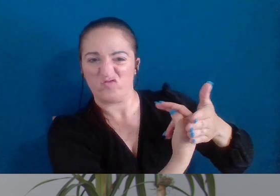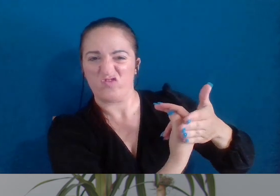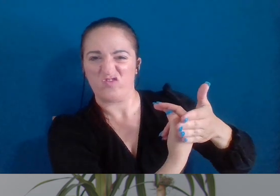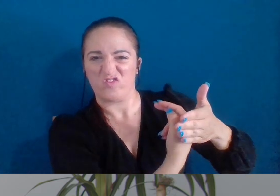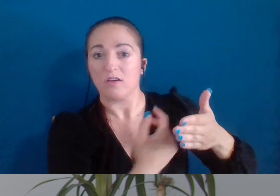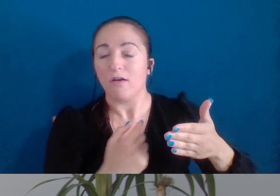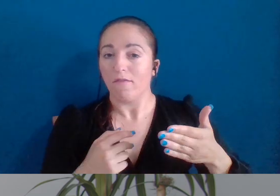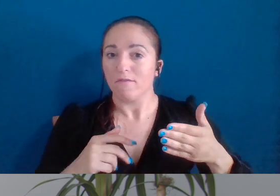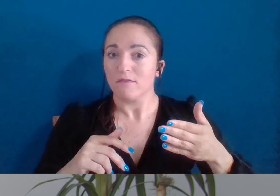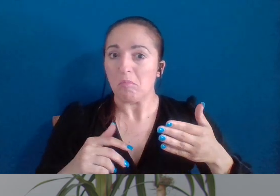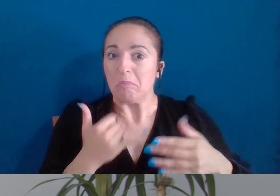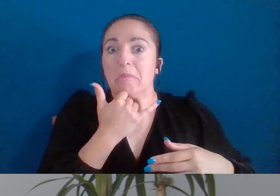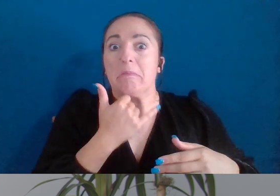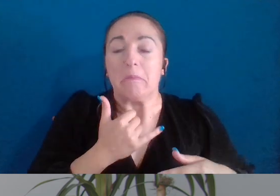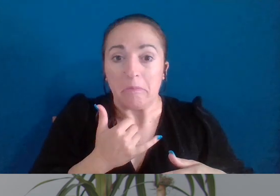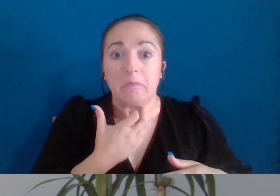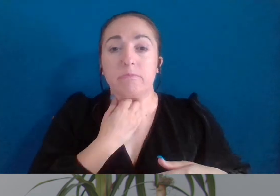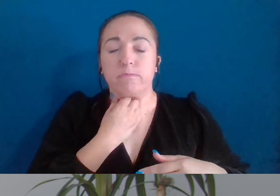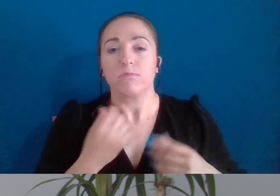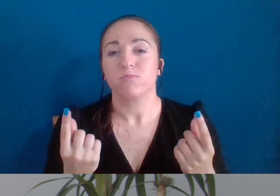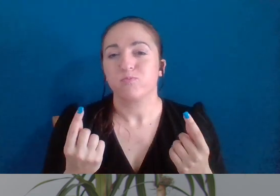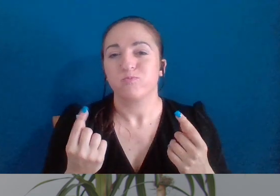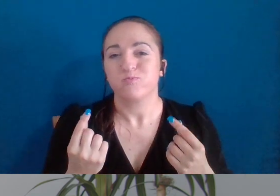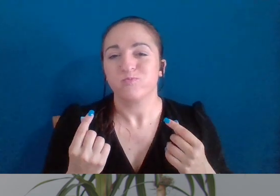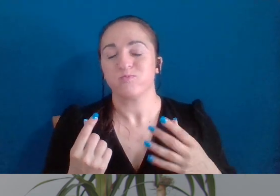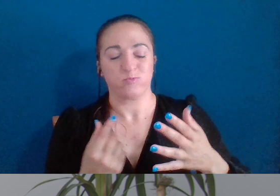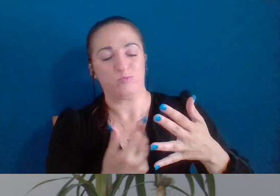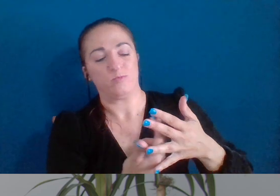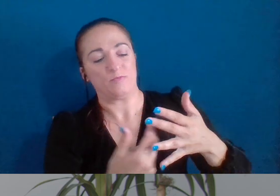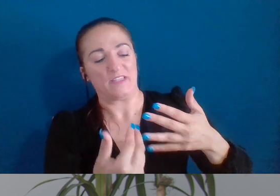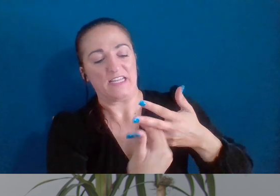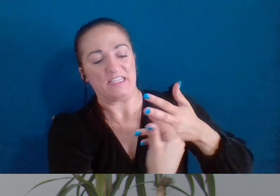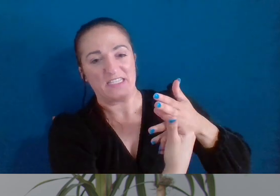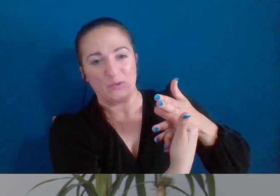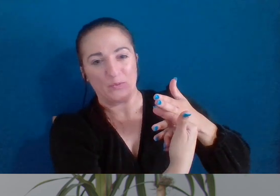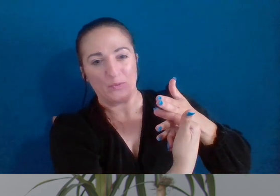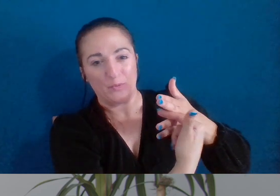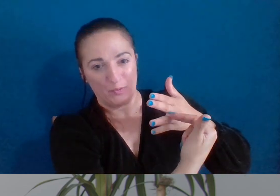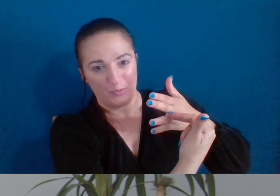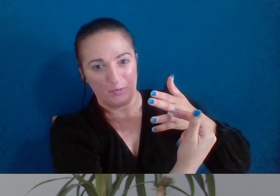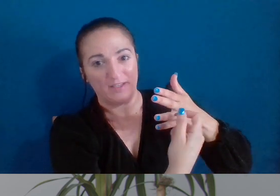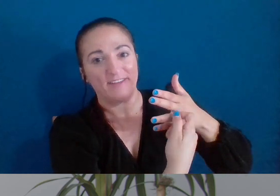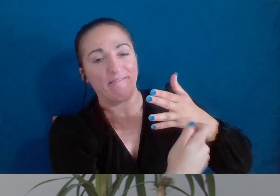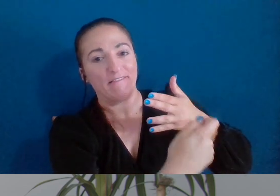do, you can just backtrack, take one side out,